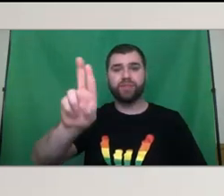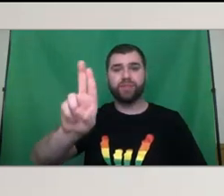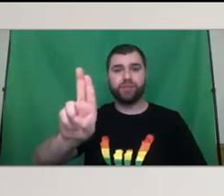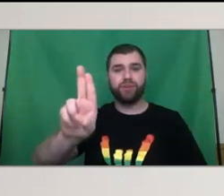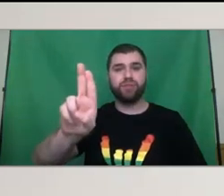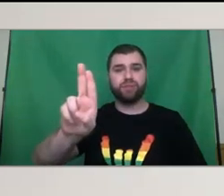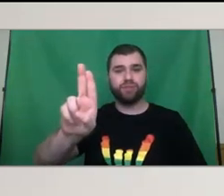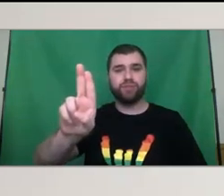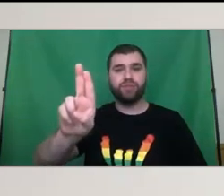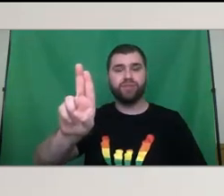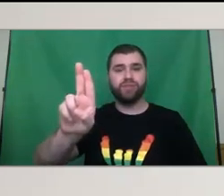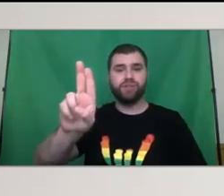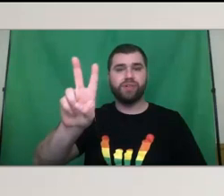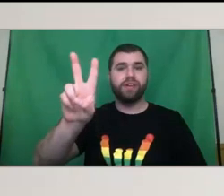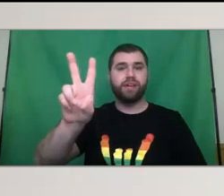U,